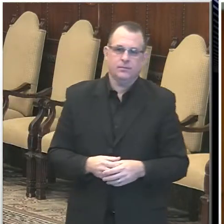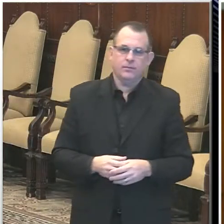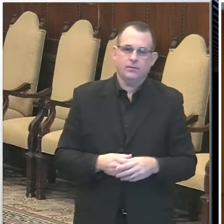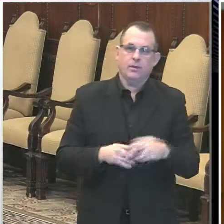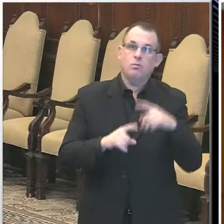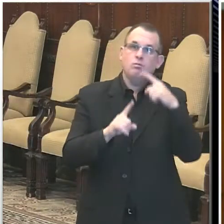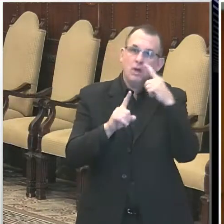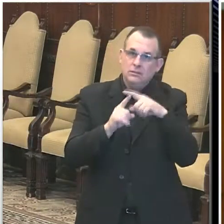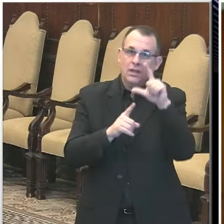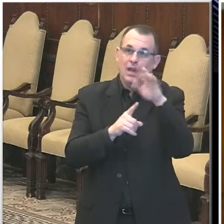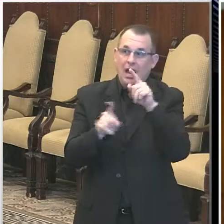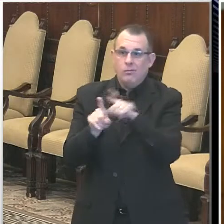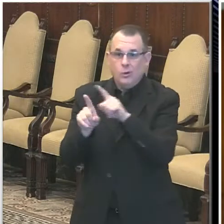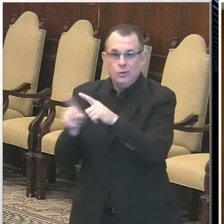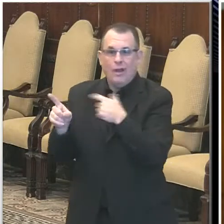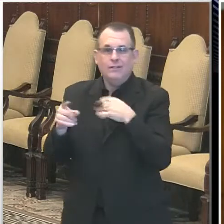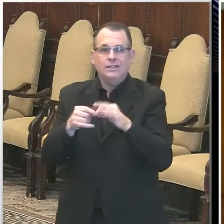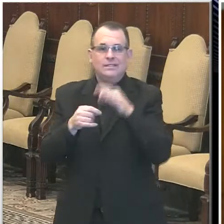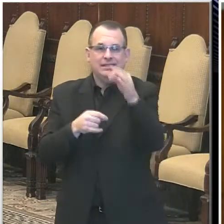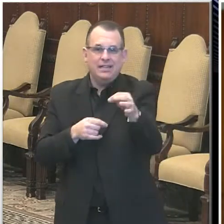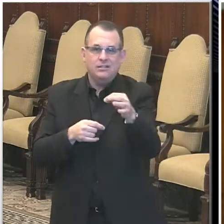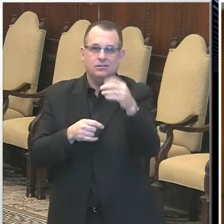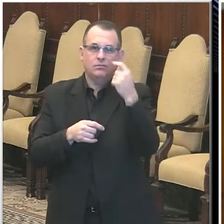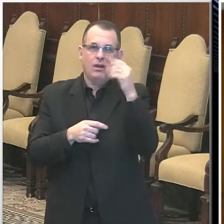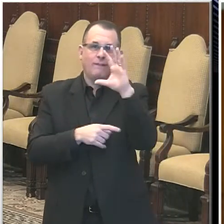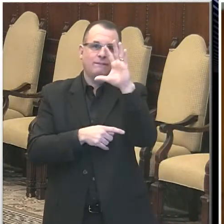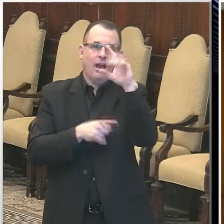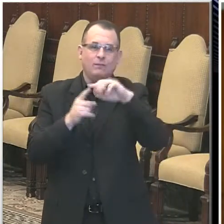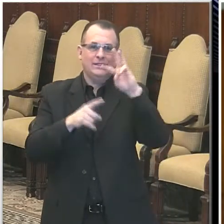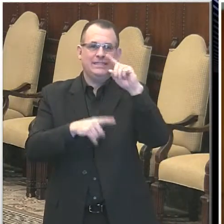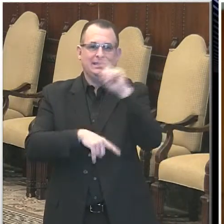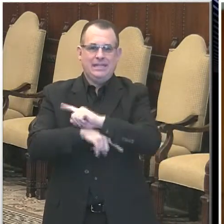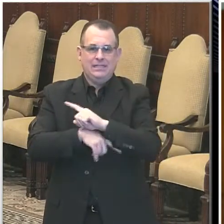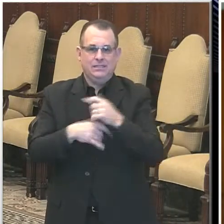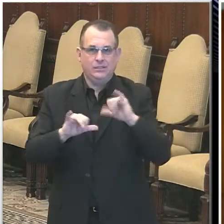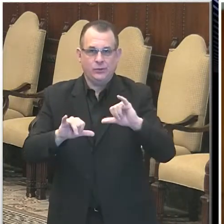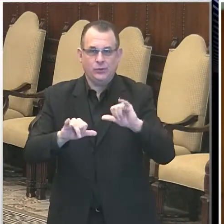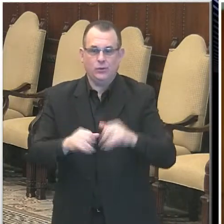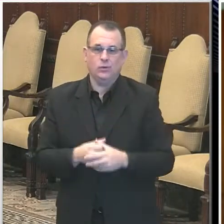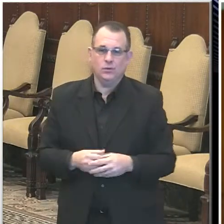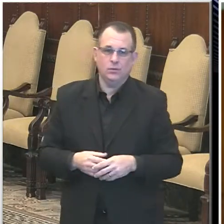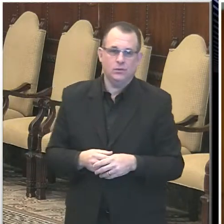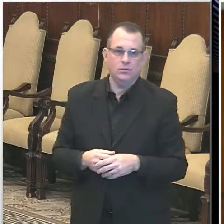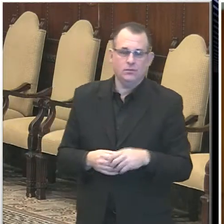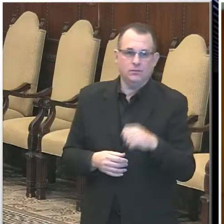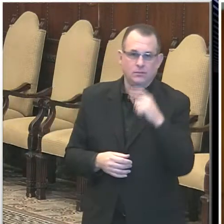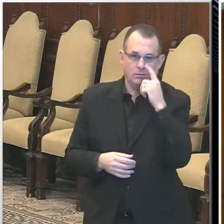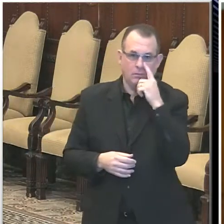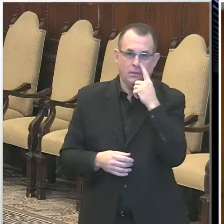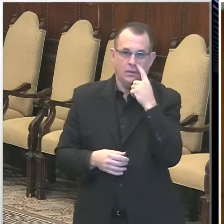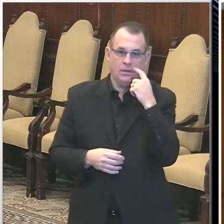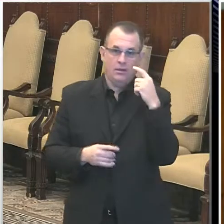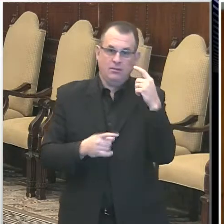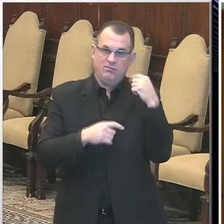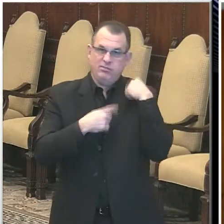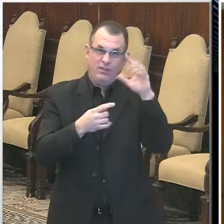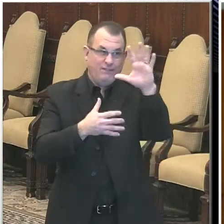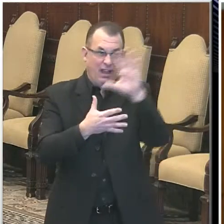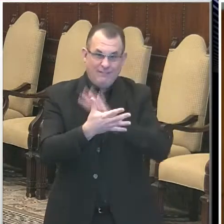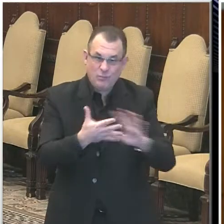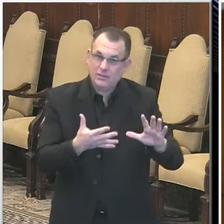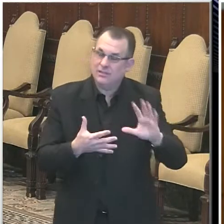6 days to get an answer back. This is happening now, even though we've been in this about 5 weeks. And so it's frustrating for all of